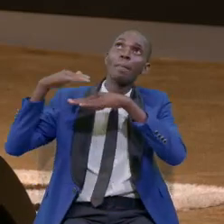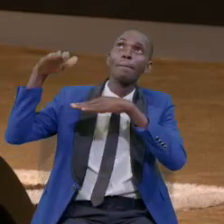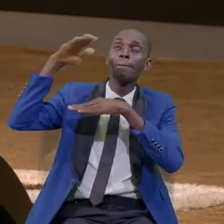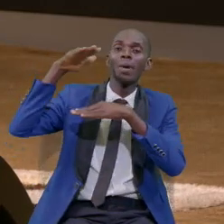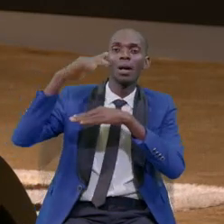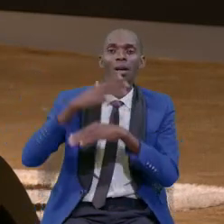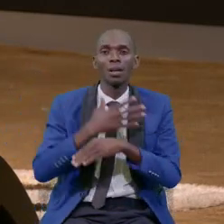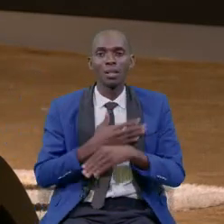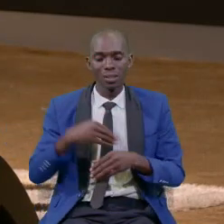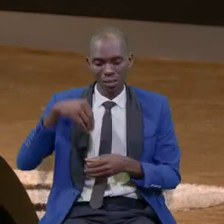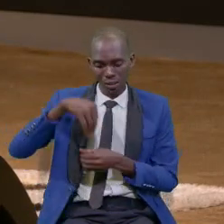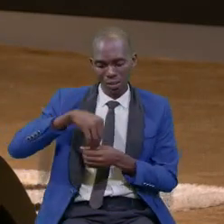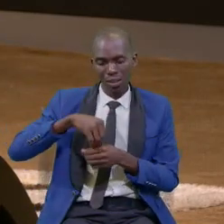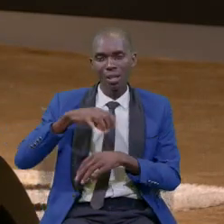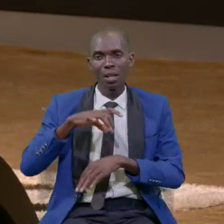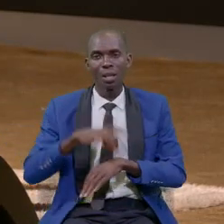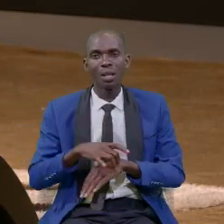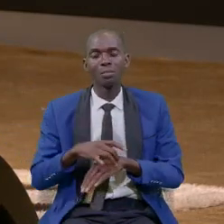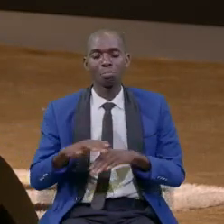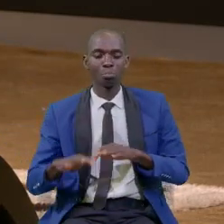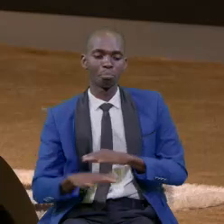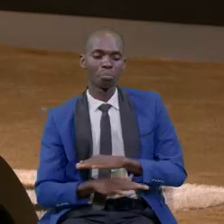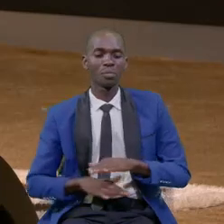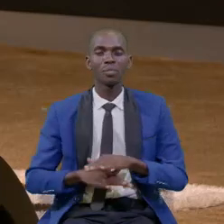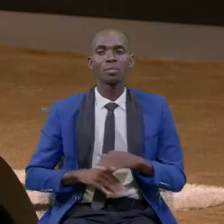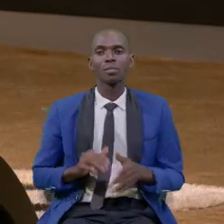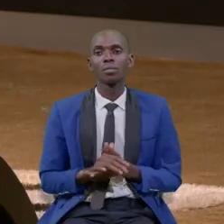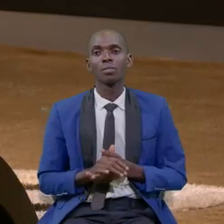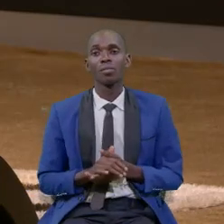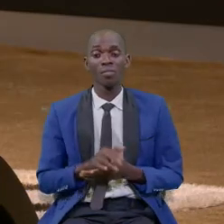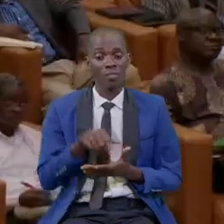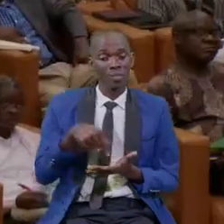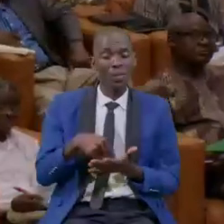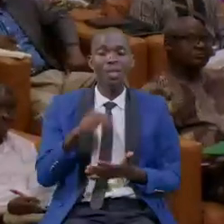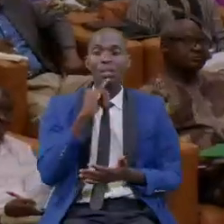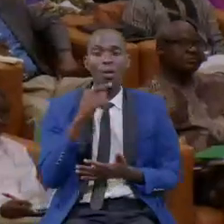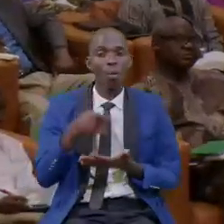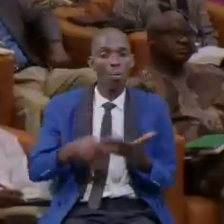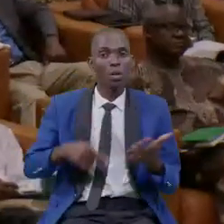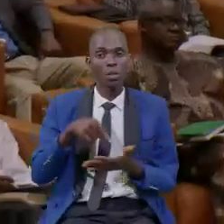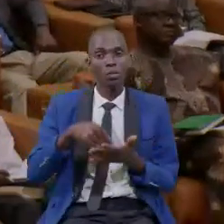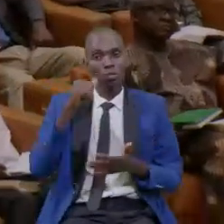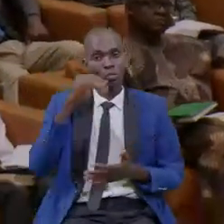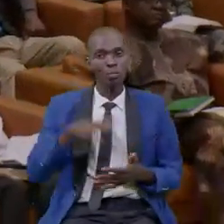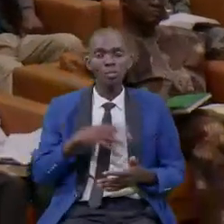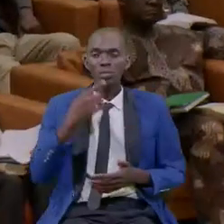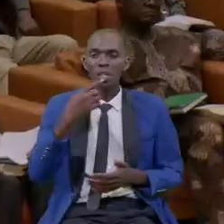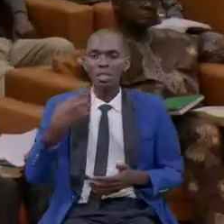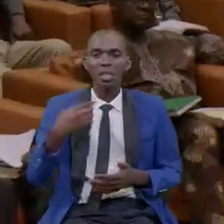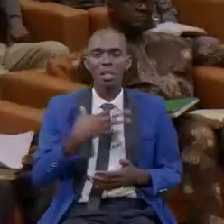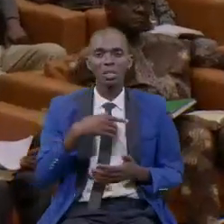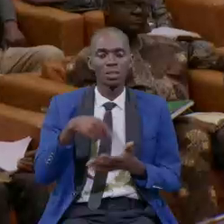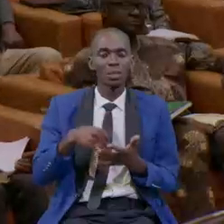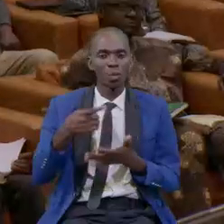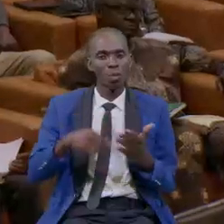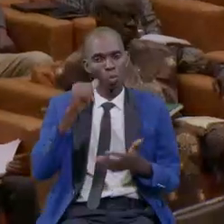and in earth beneath. This is what she believed, and this is what she expressed.